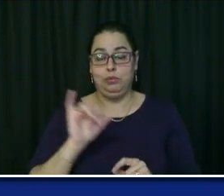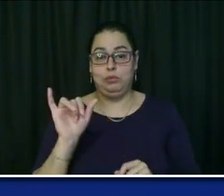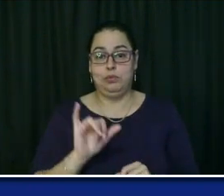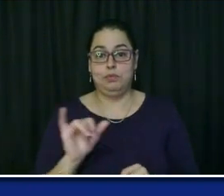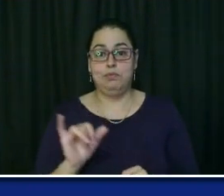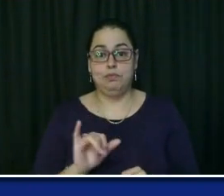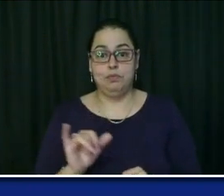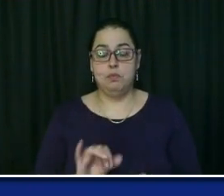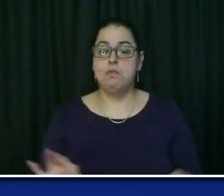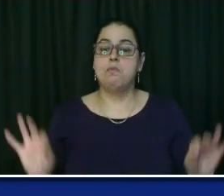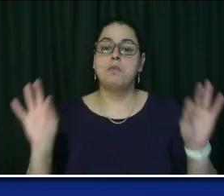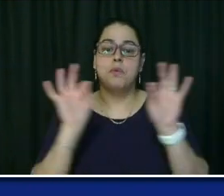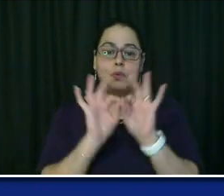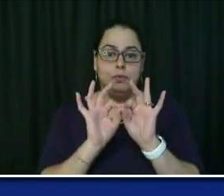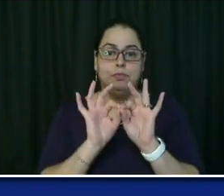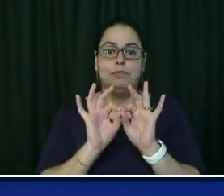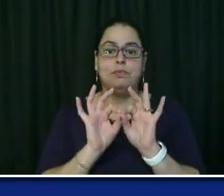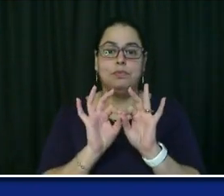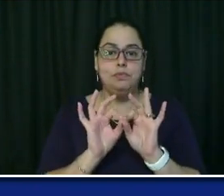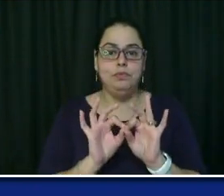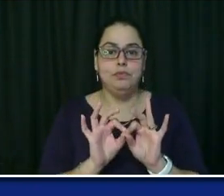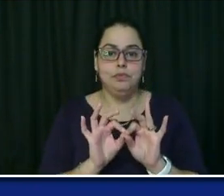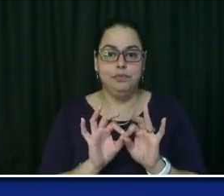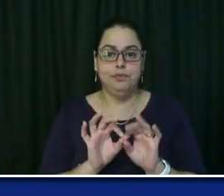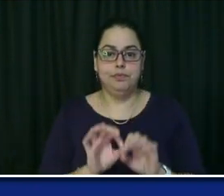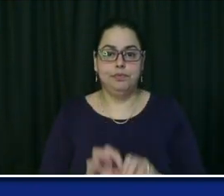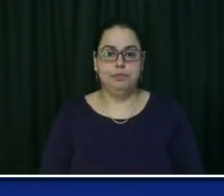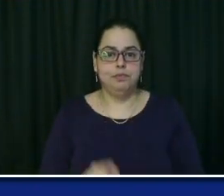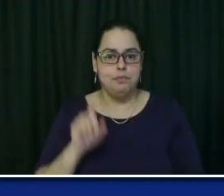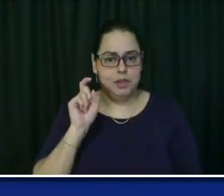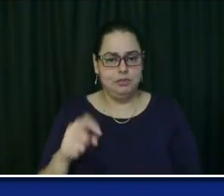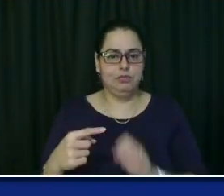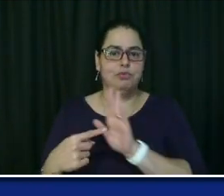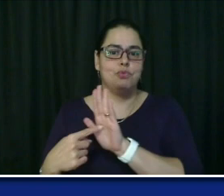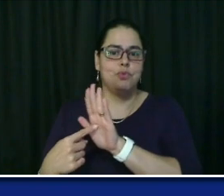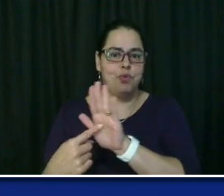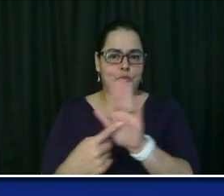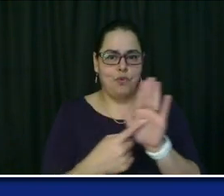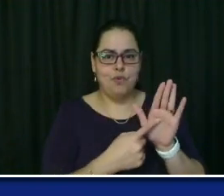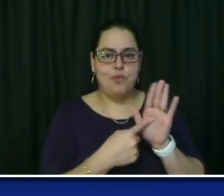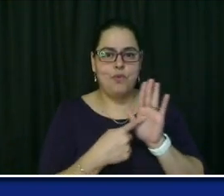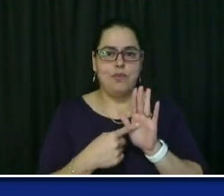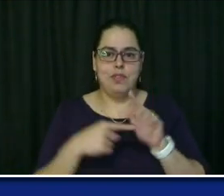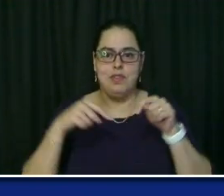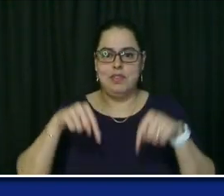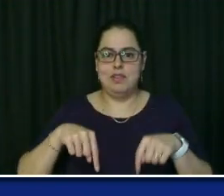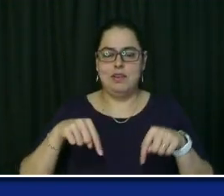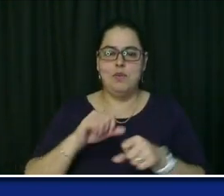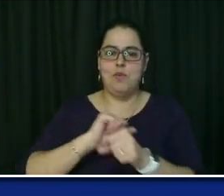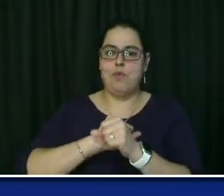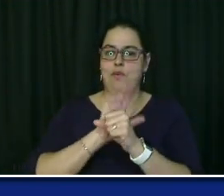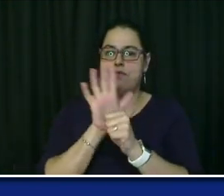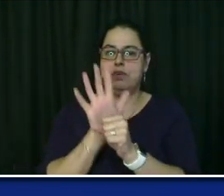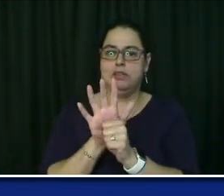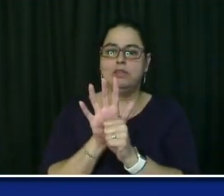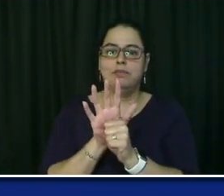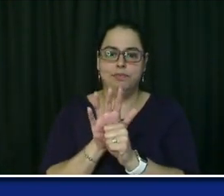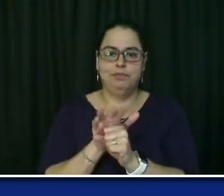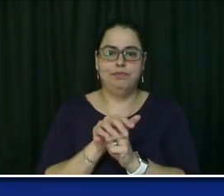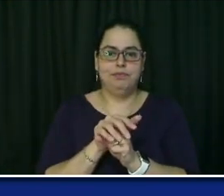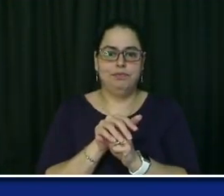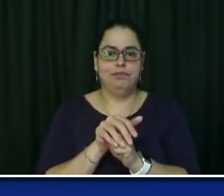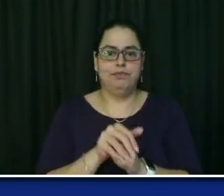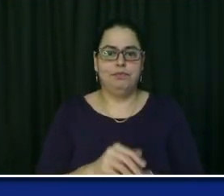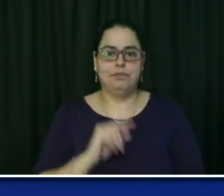a serious concern on our hands, but we are not in fake crisis mode either. We're not going to have everyday